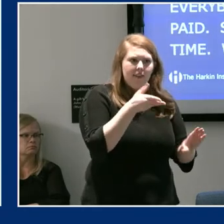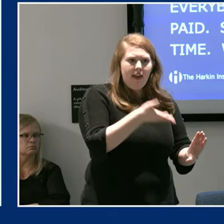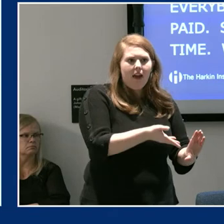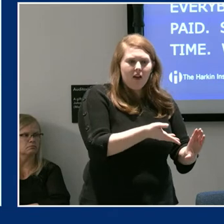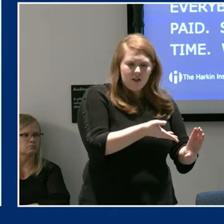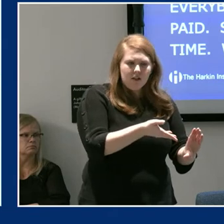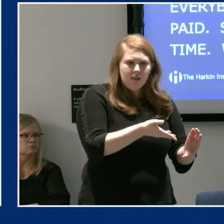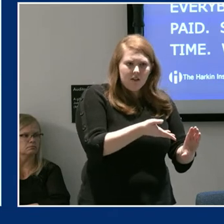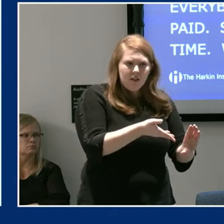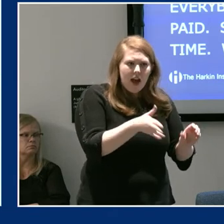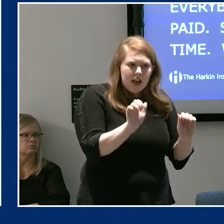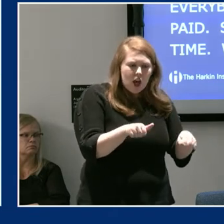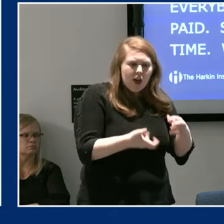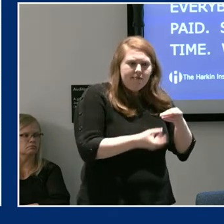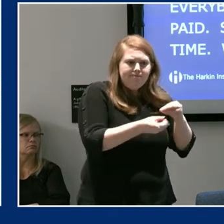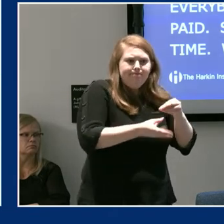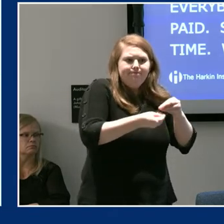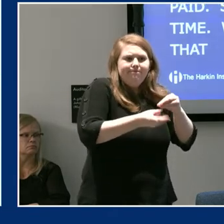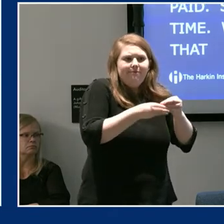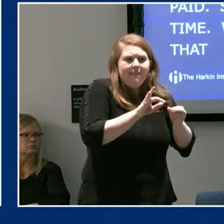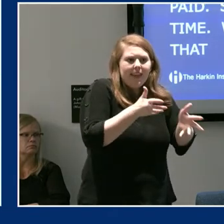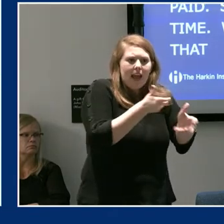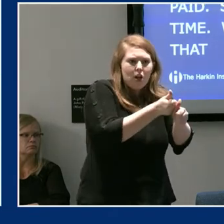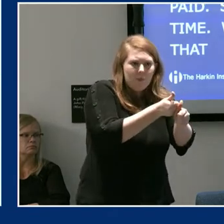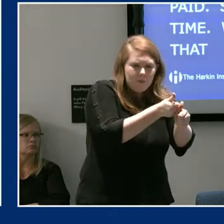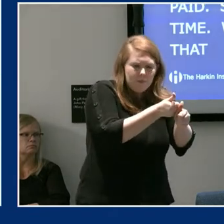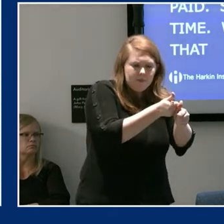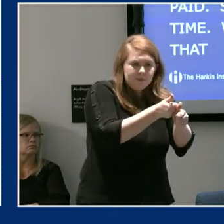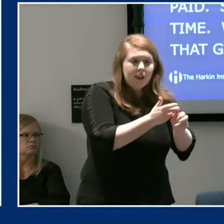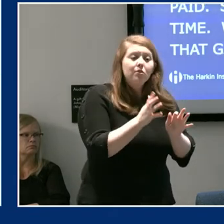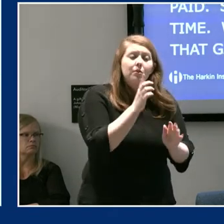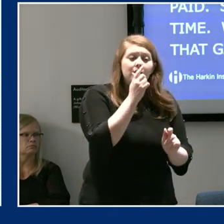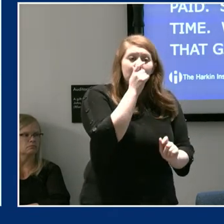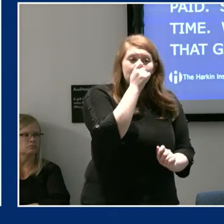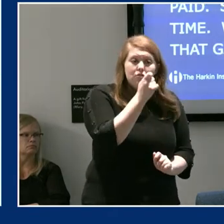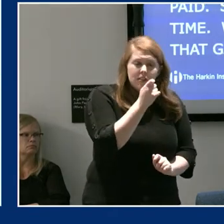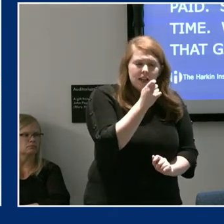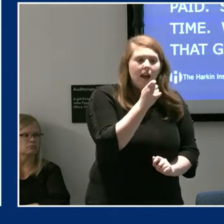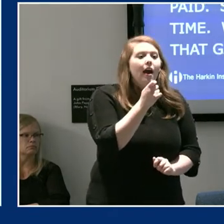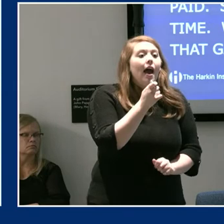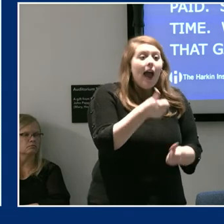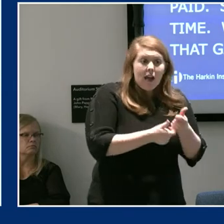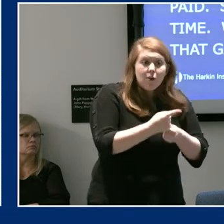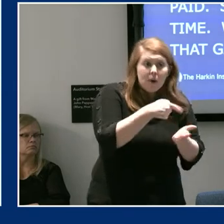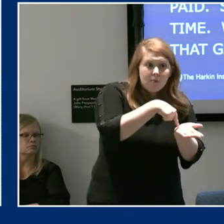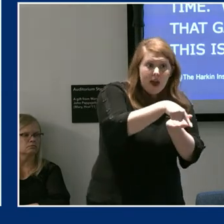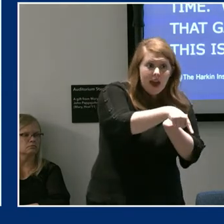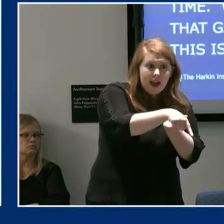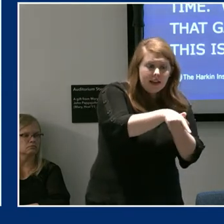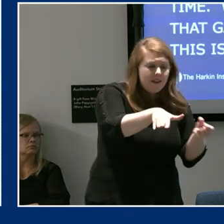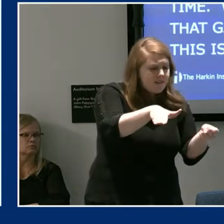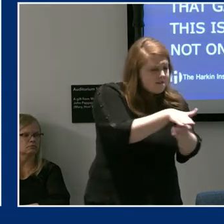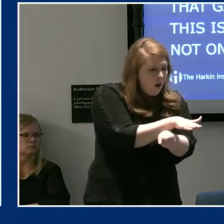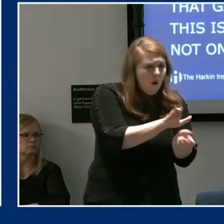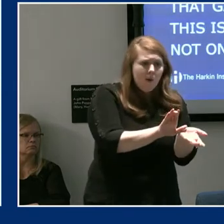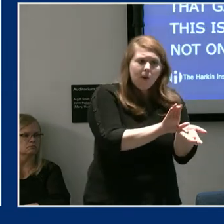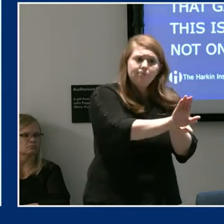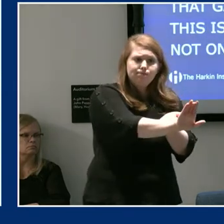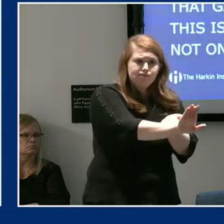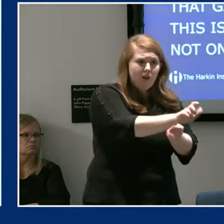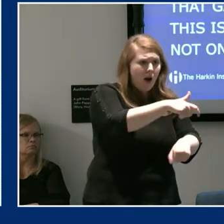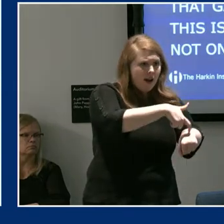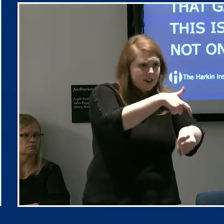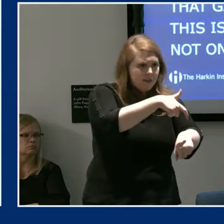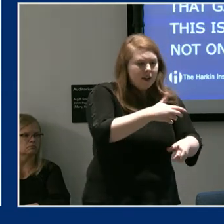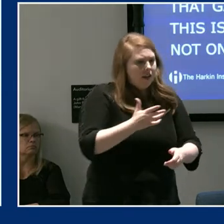gap. Not only, this is really interesting, not only did everybody get paid in full, even though not